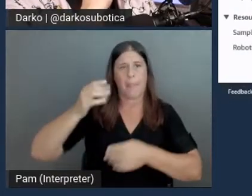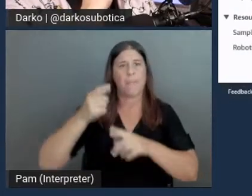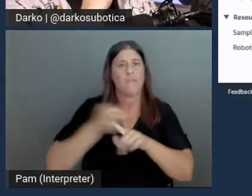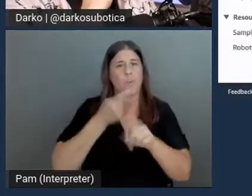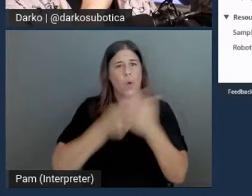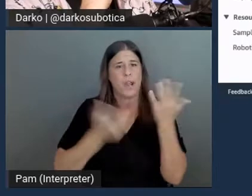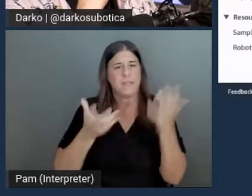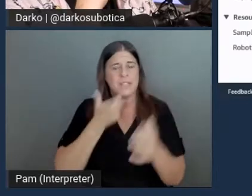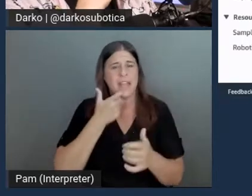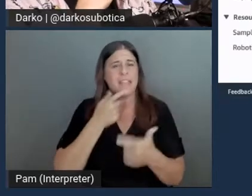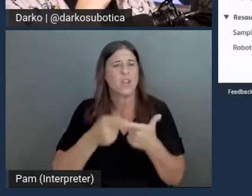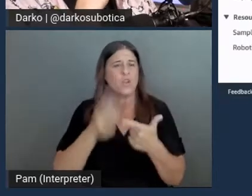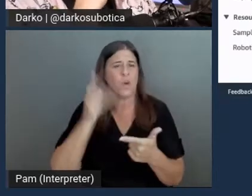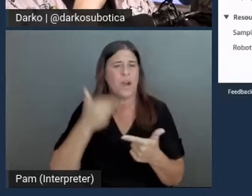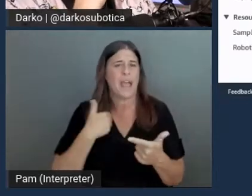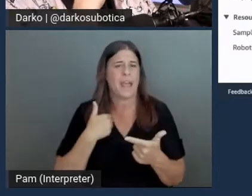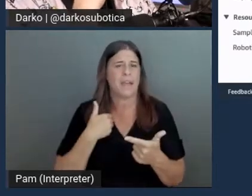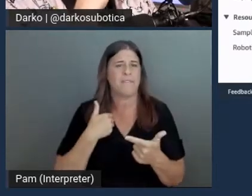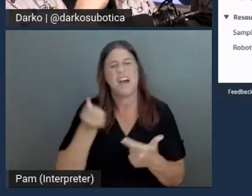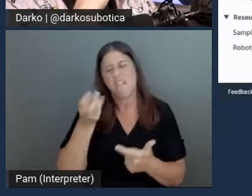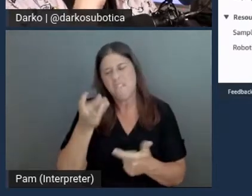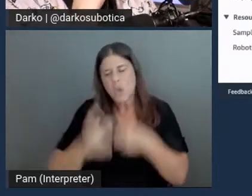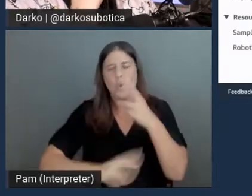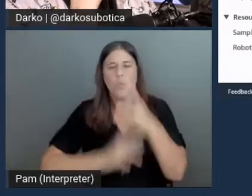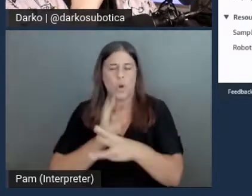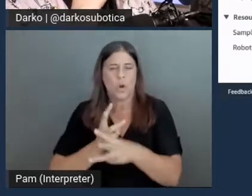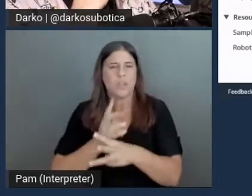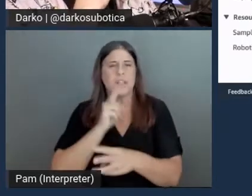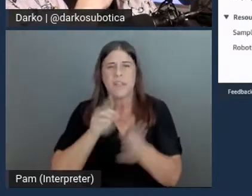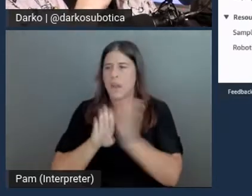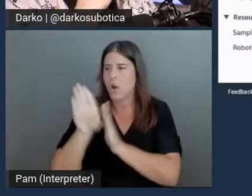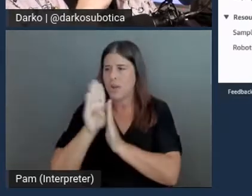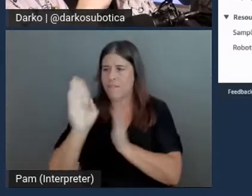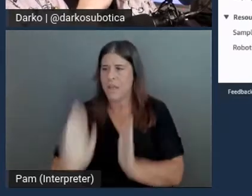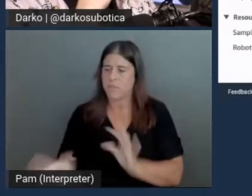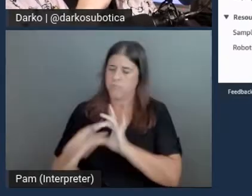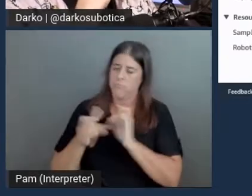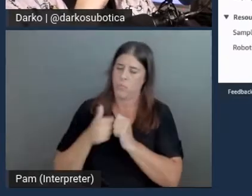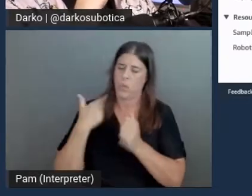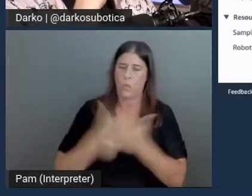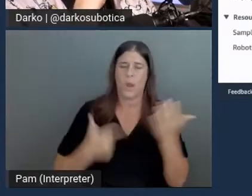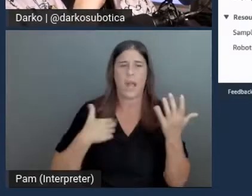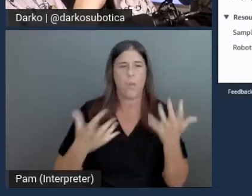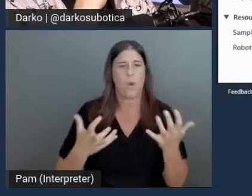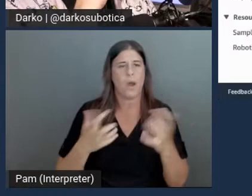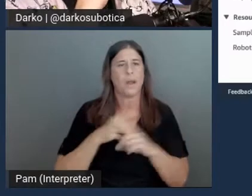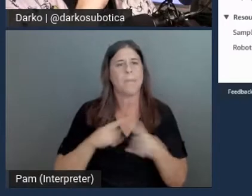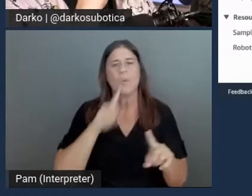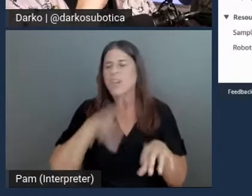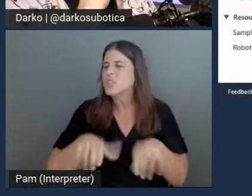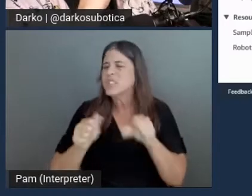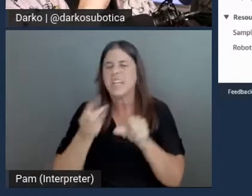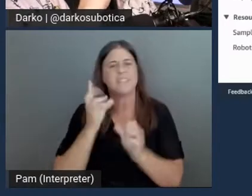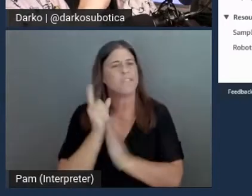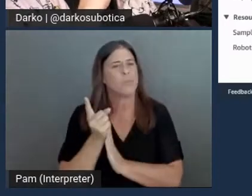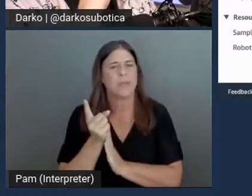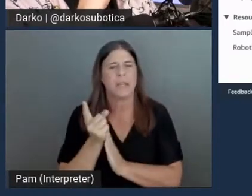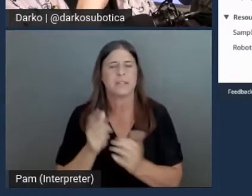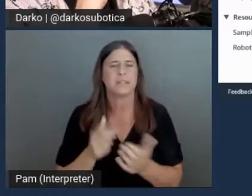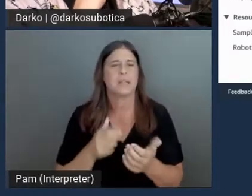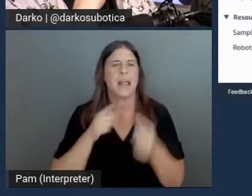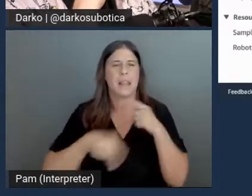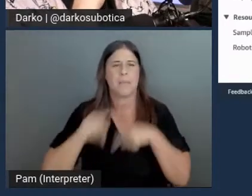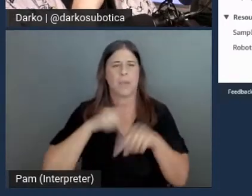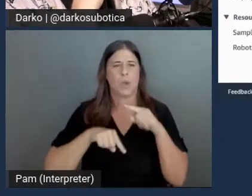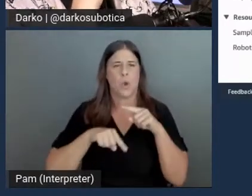you're going to end up with a few worlds that are available to you. This takes just a minute. So let me go back to